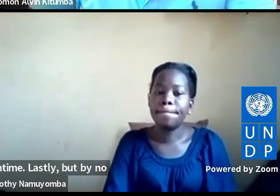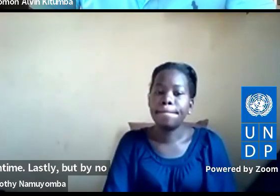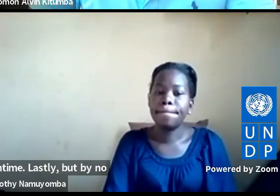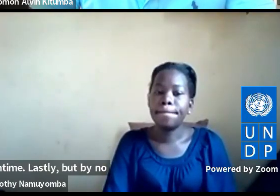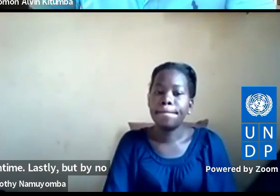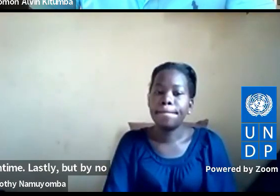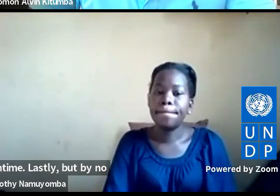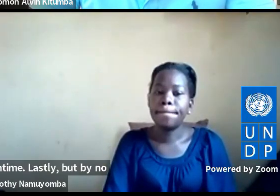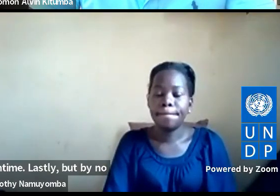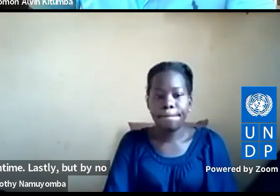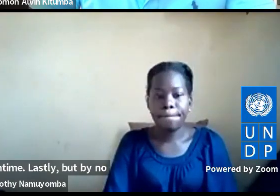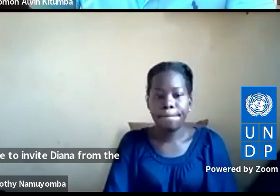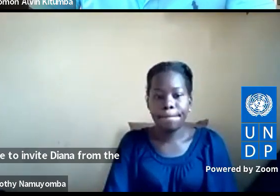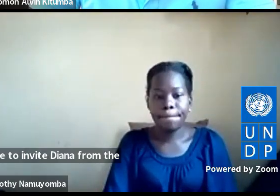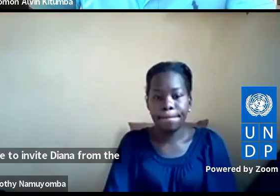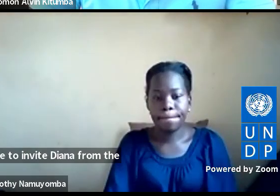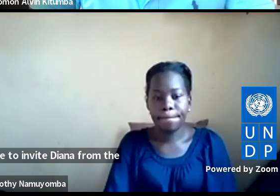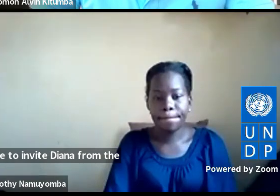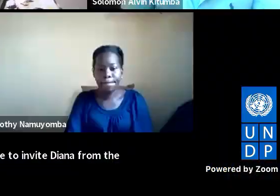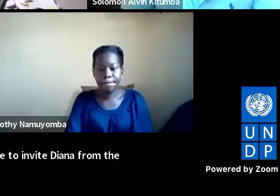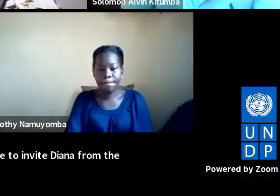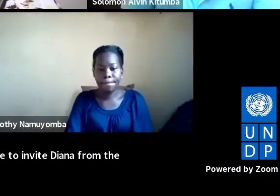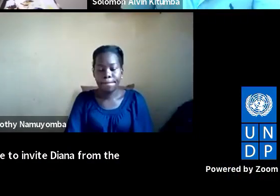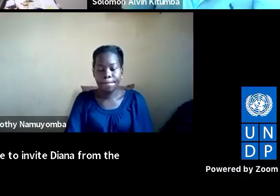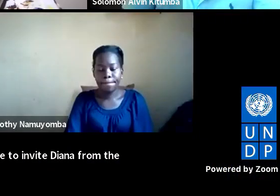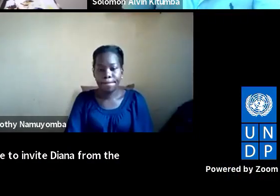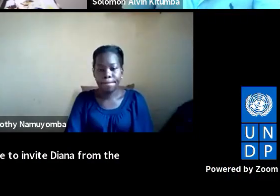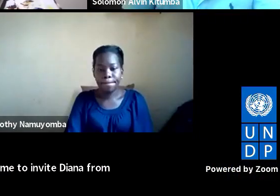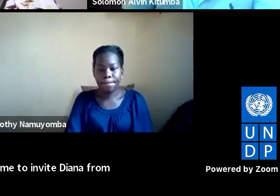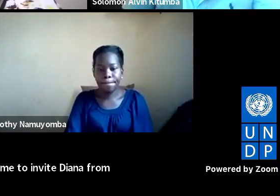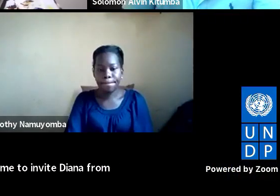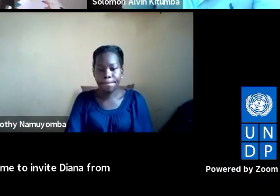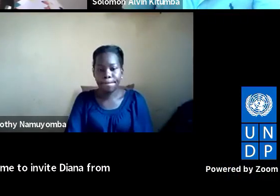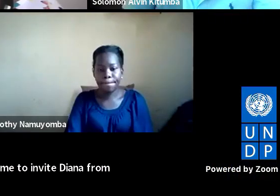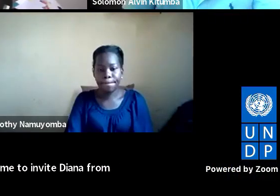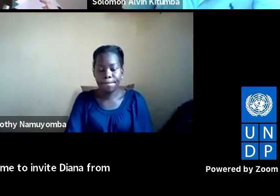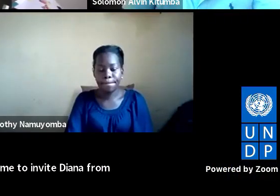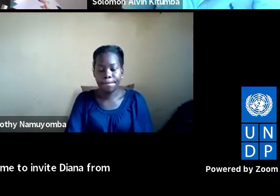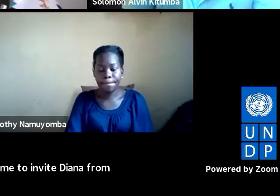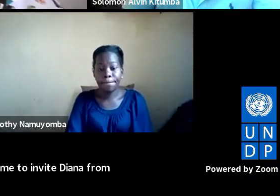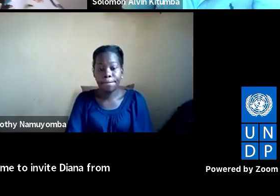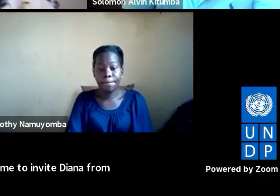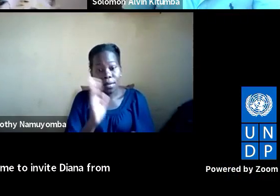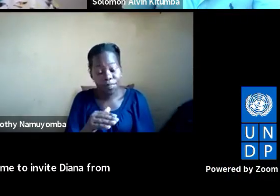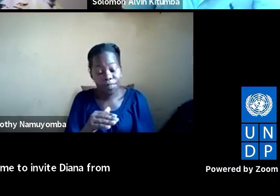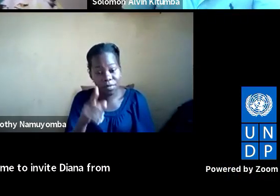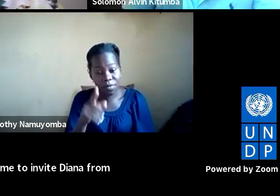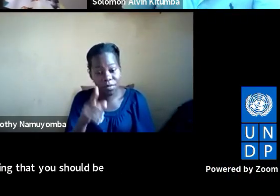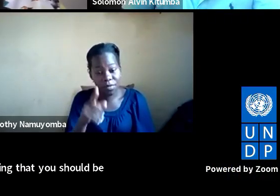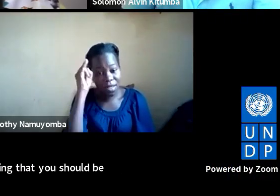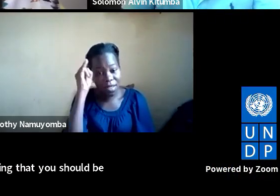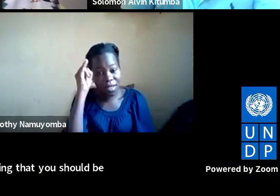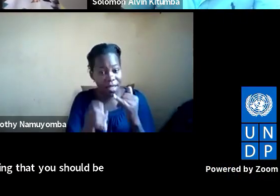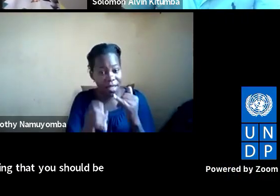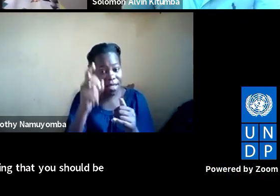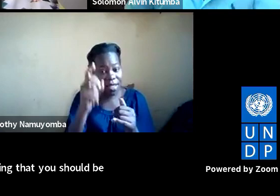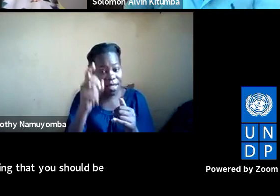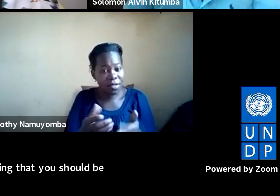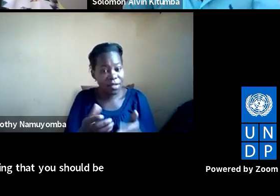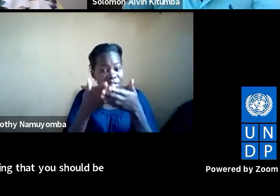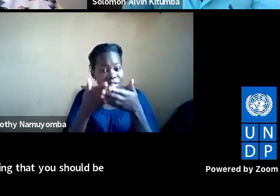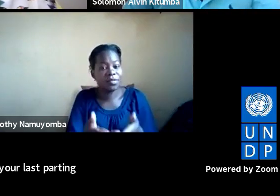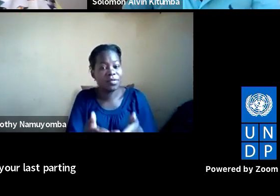Vanna from the UNDP. And it's very befitting that you should be the last person to give your last